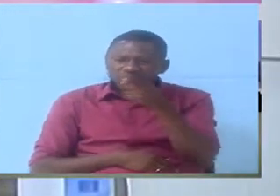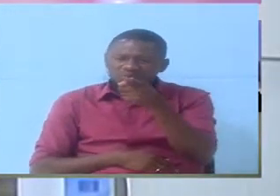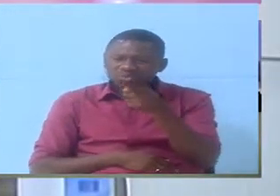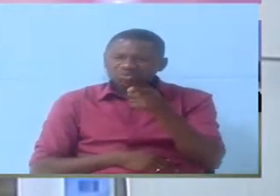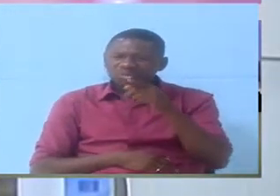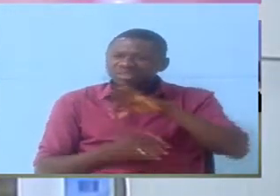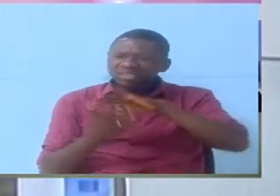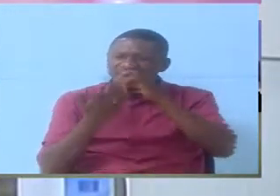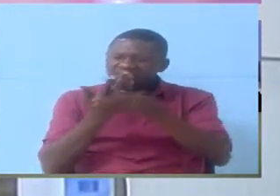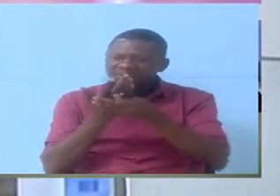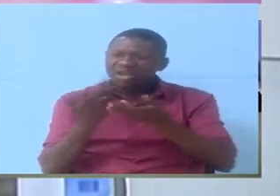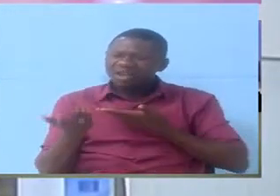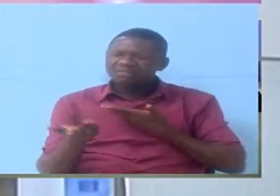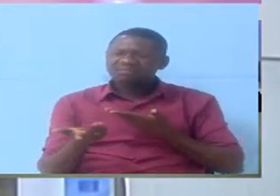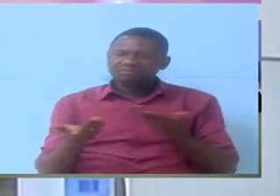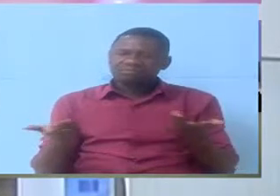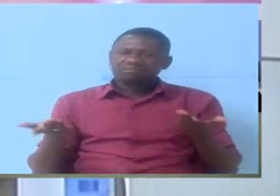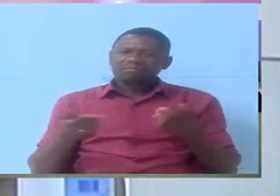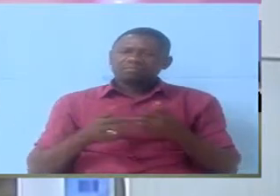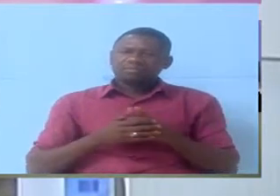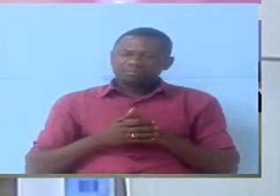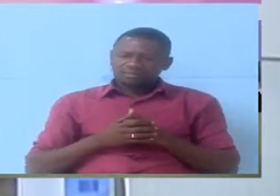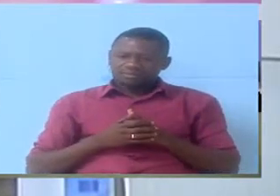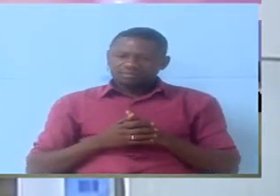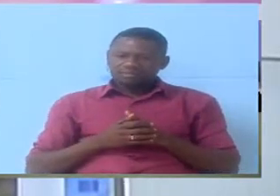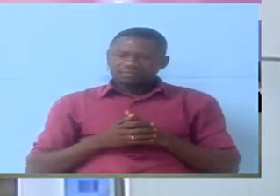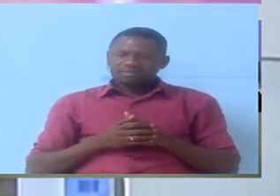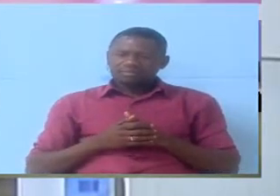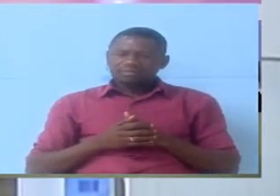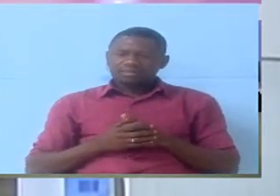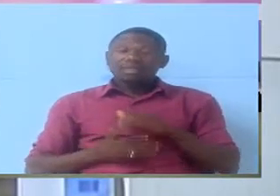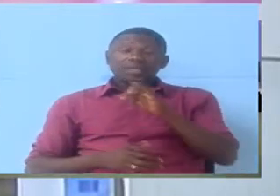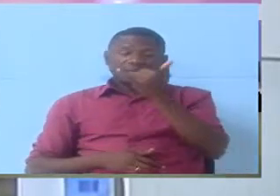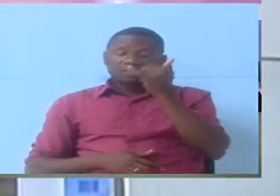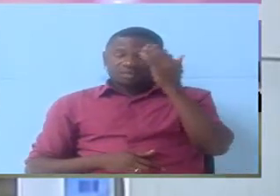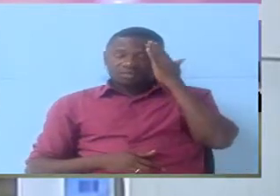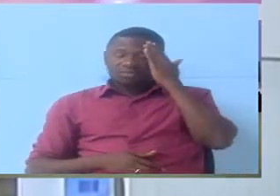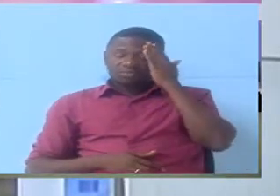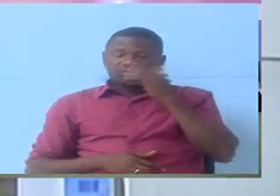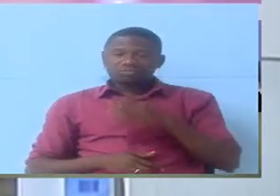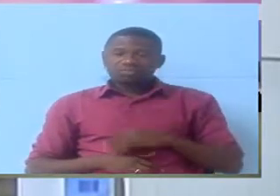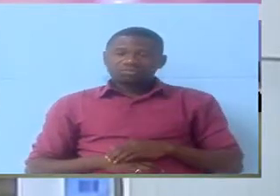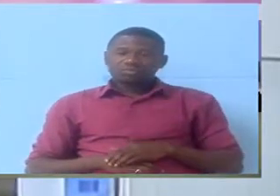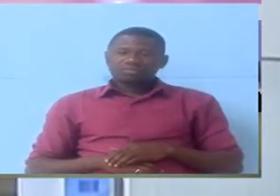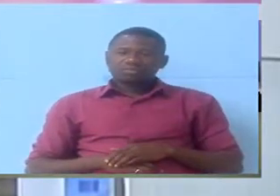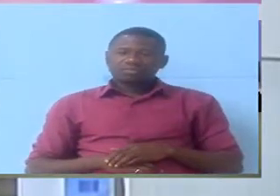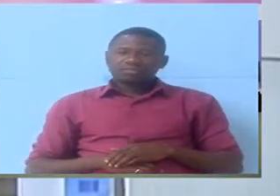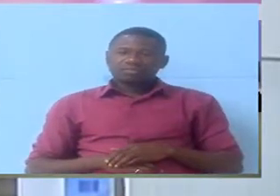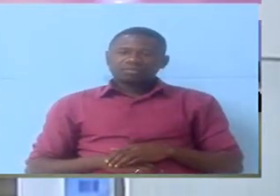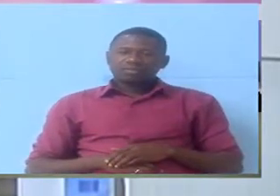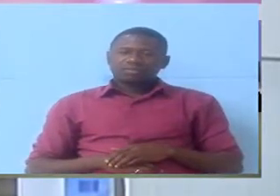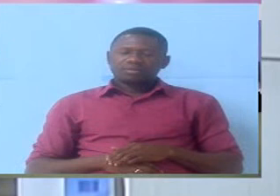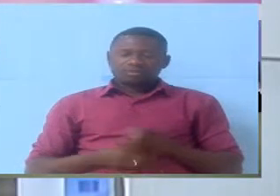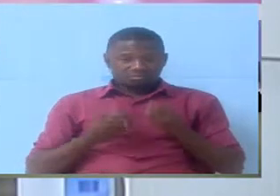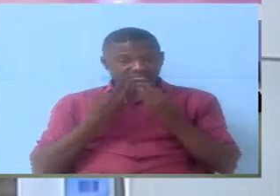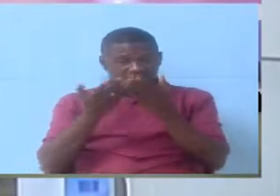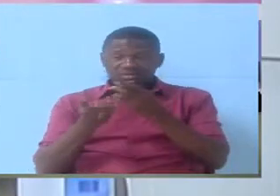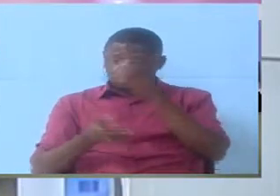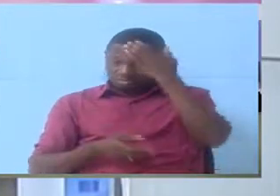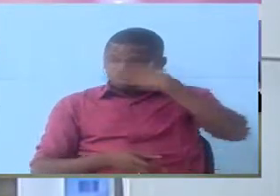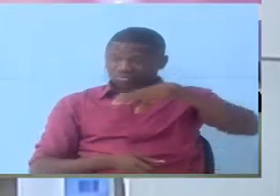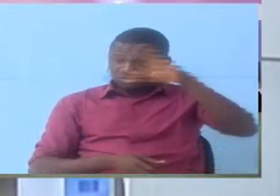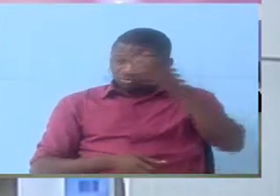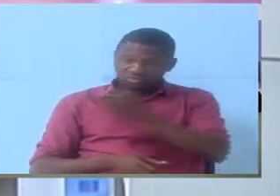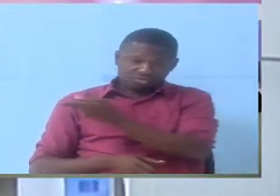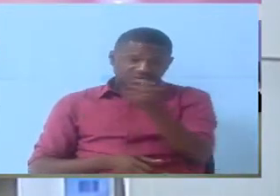on the motor van. Ibe lala menna. Then you need a sabu. Ibe sound dika. Yes, council. Ah, council. tell the commission? Yeah, because I thought it was